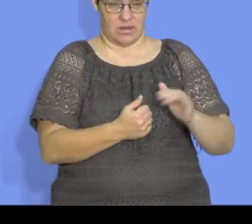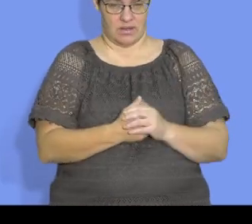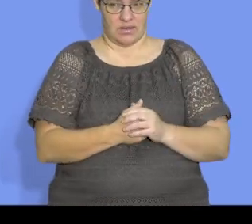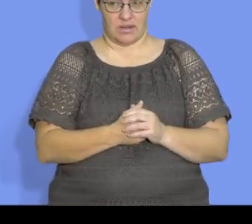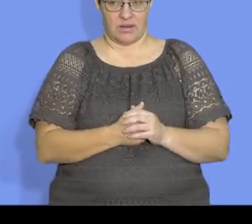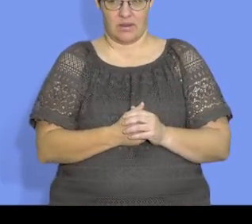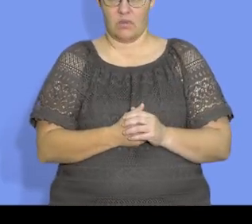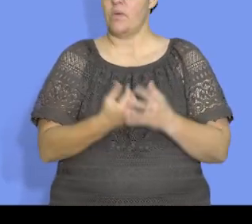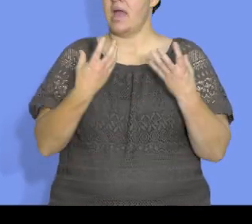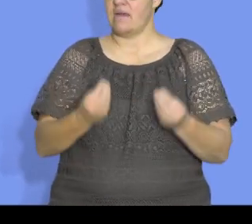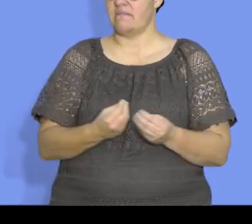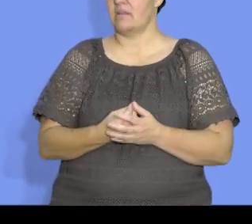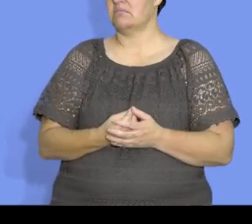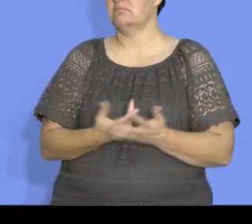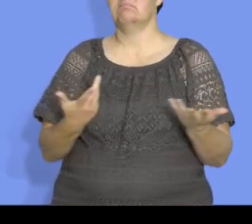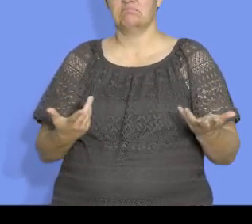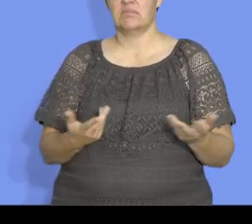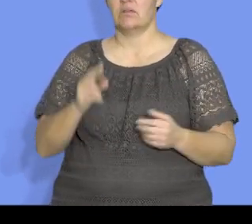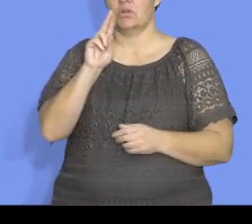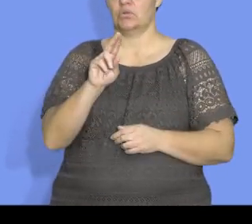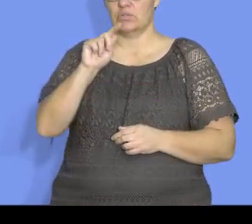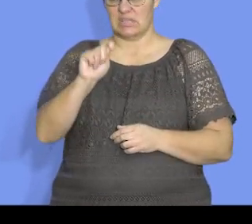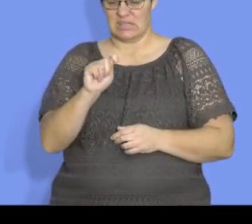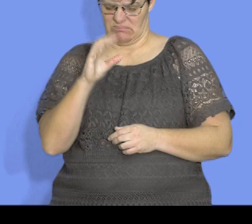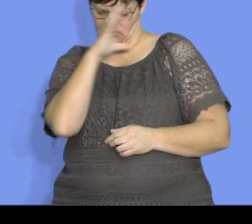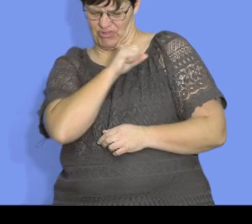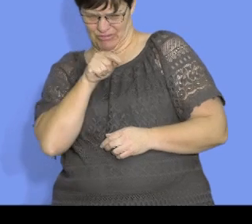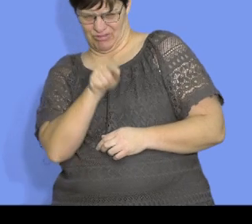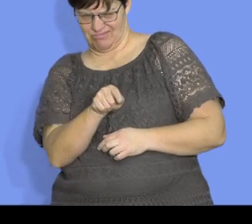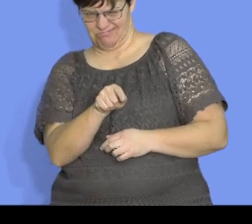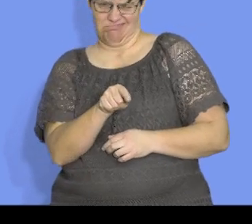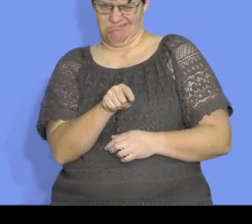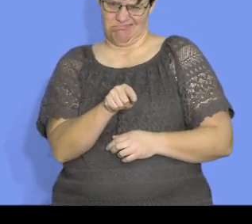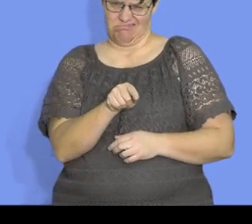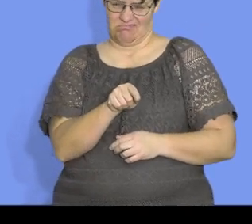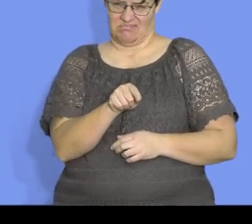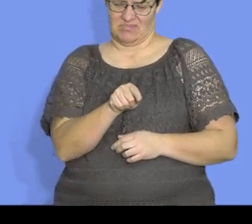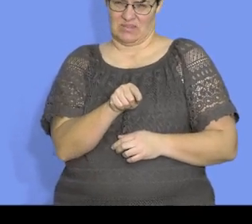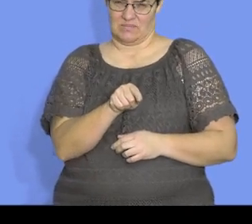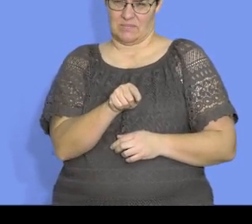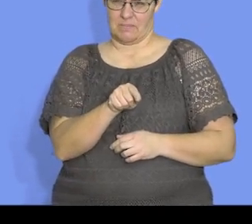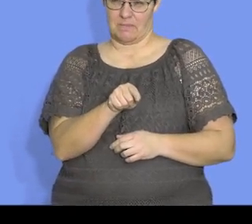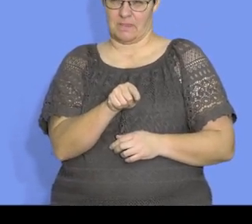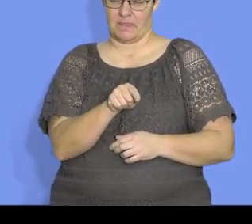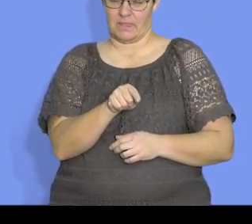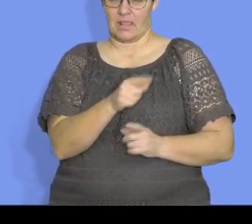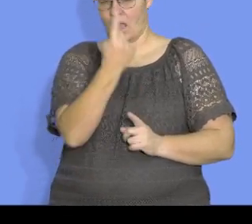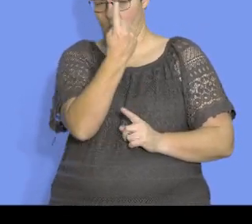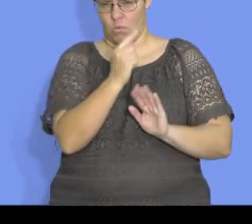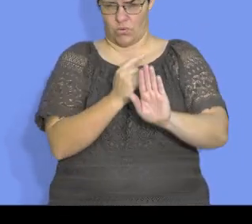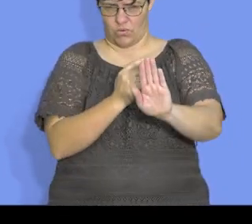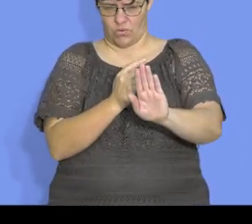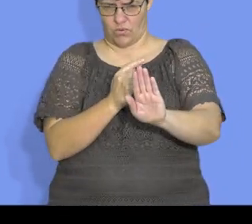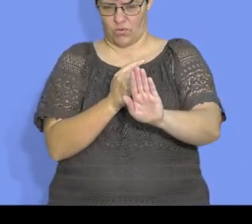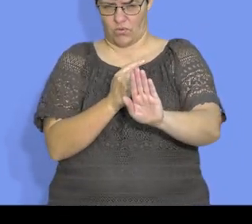own. Then we've got something that is looking quite strange, that is on